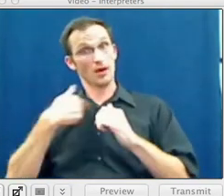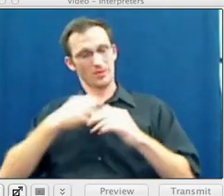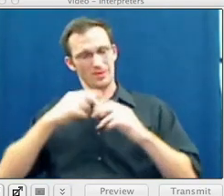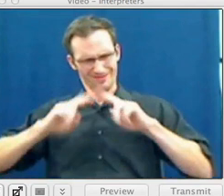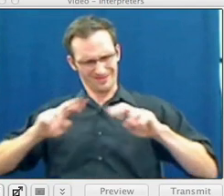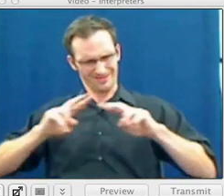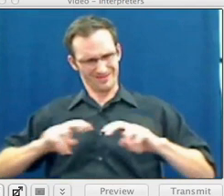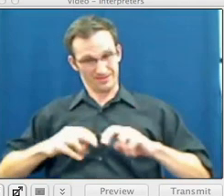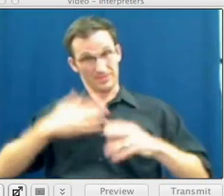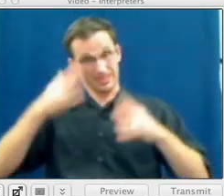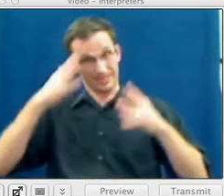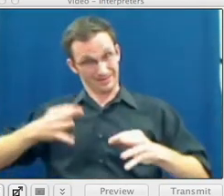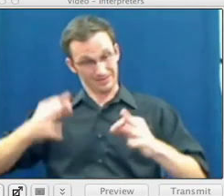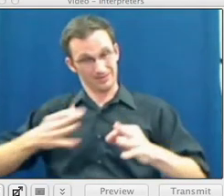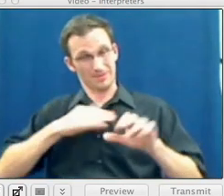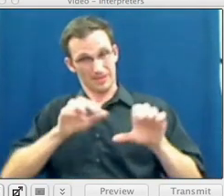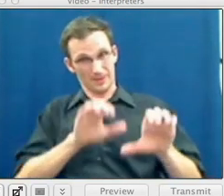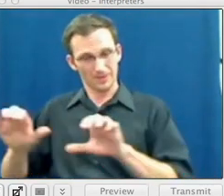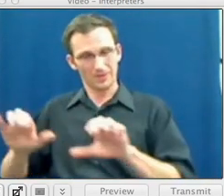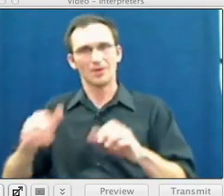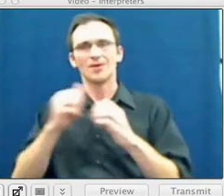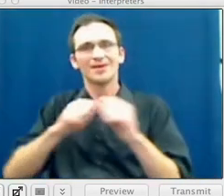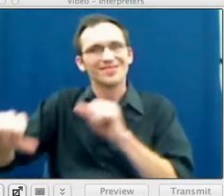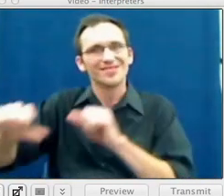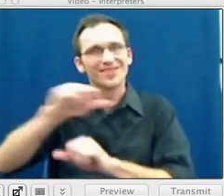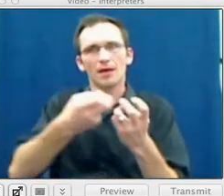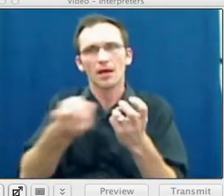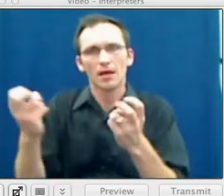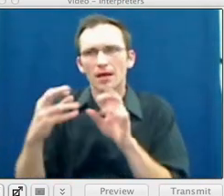way is within the company of our peers.